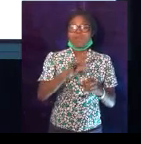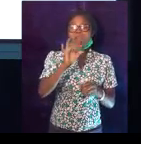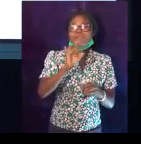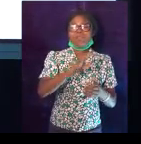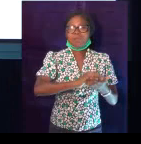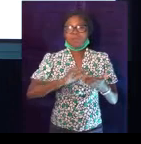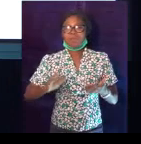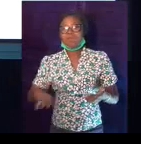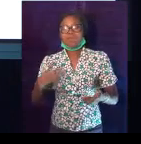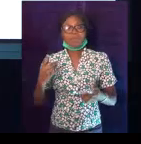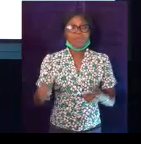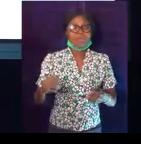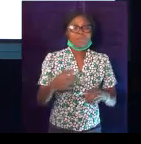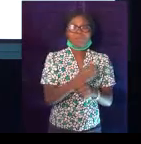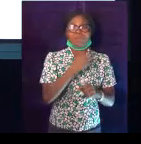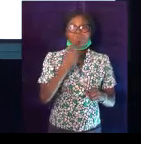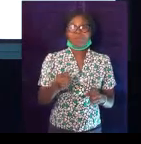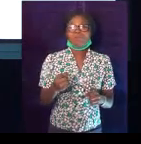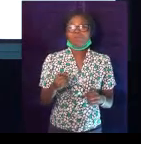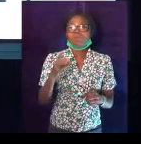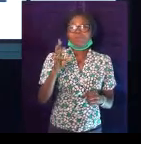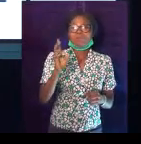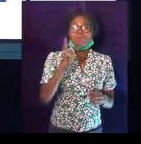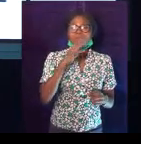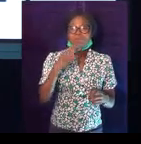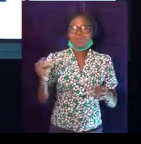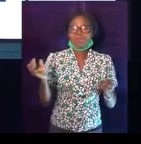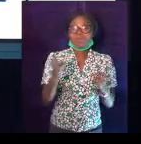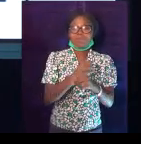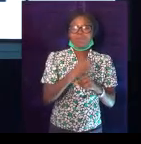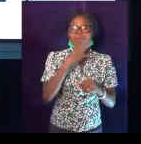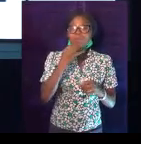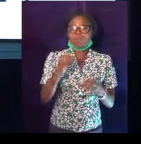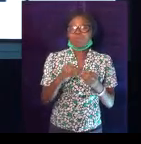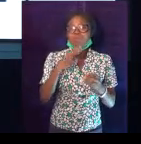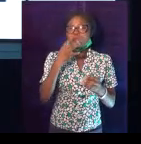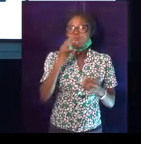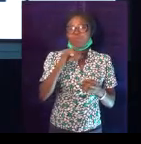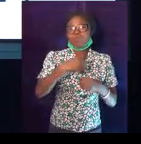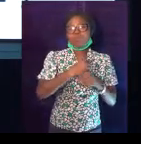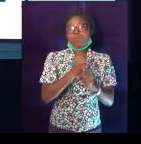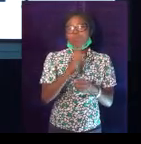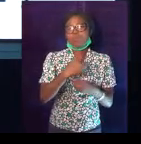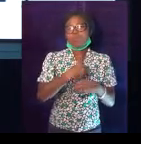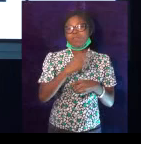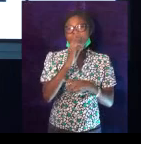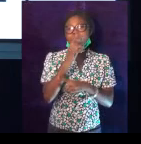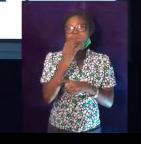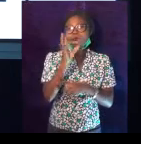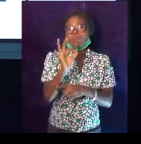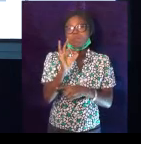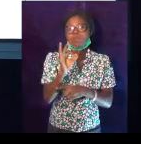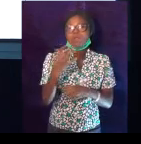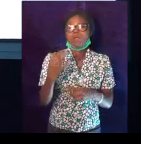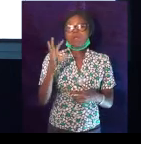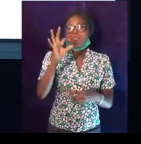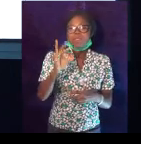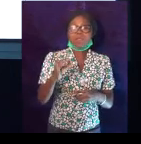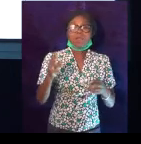8 minus 1, that gets me 7. 7 and 2 to make it up to 9.